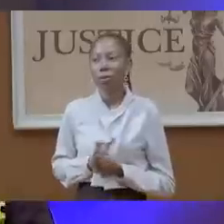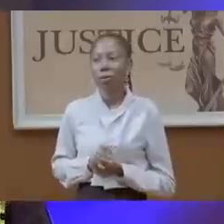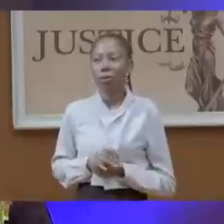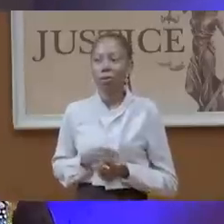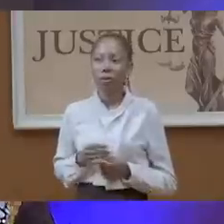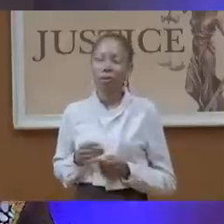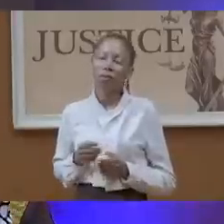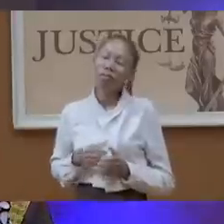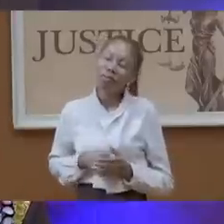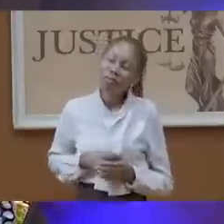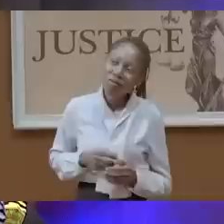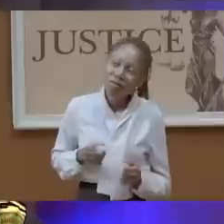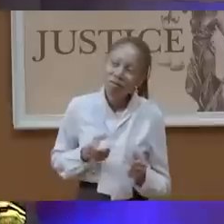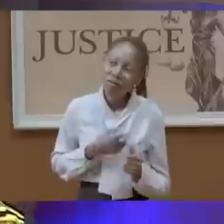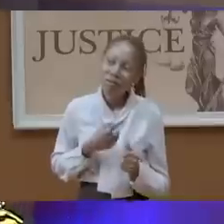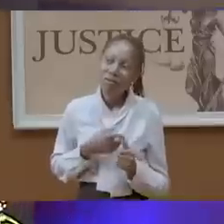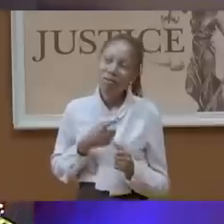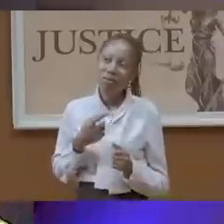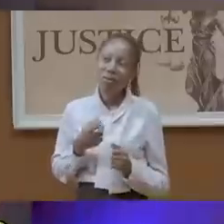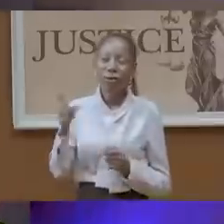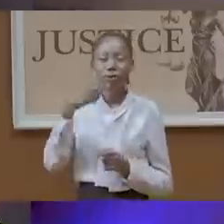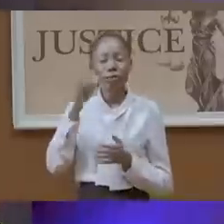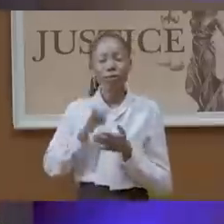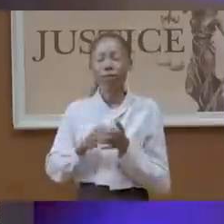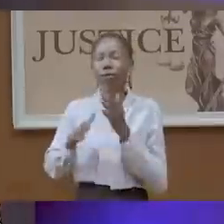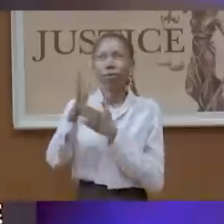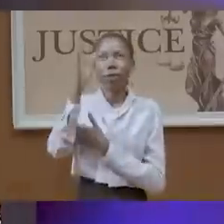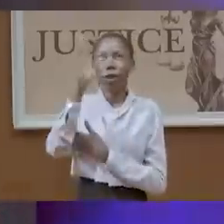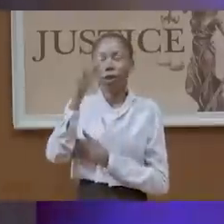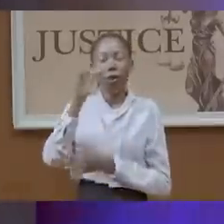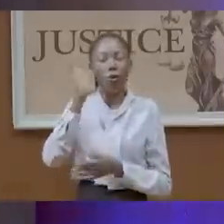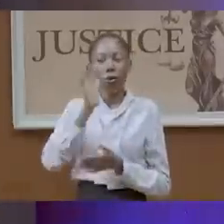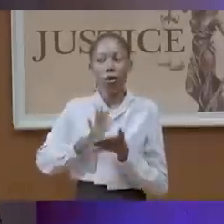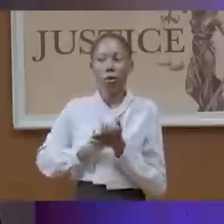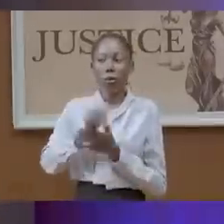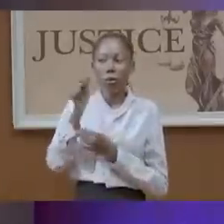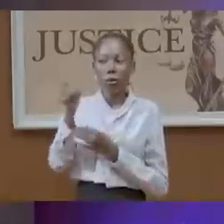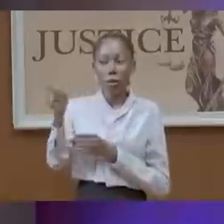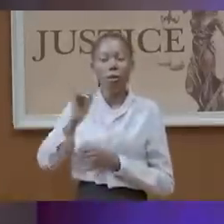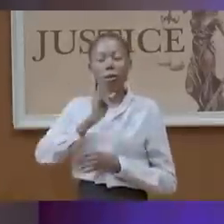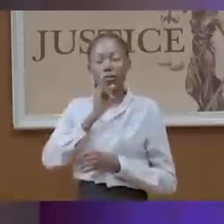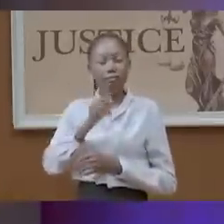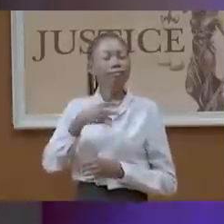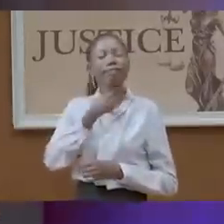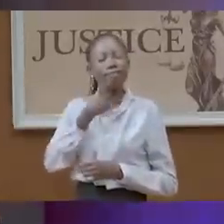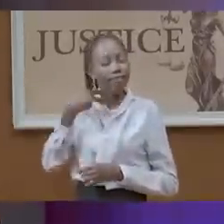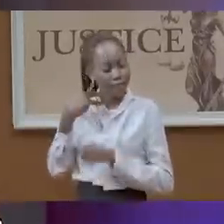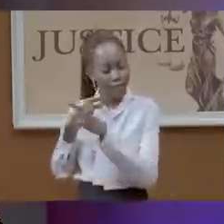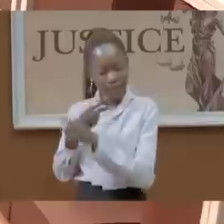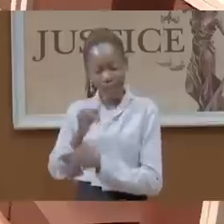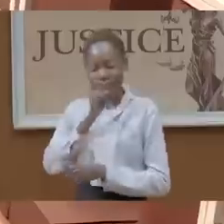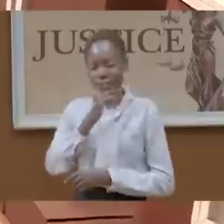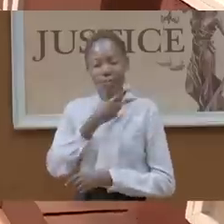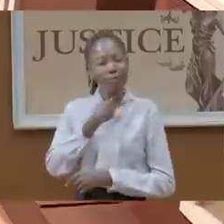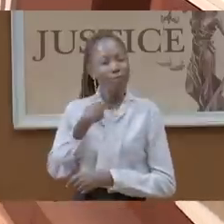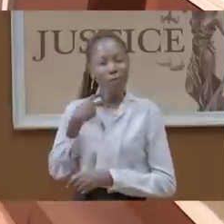I want to stand here to say that all that I want to say here, God is my witness. Okay. I will not tell a lie. I'm a child of God. I'm a pastor.